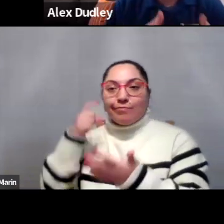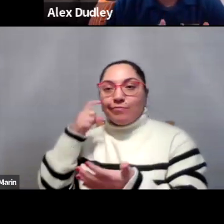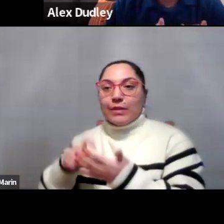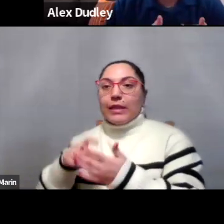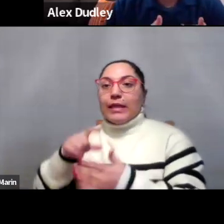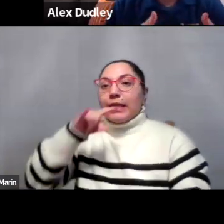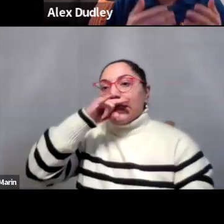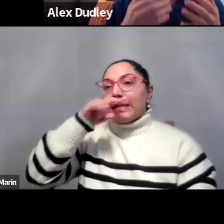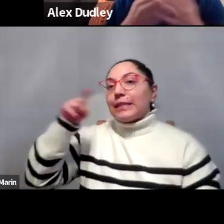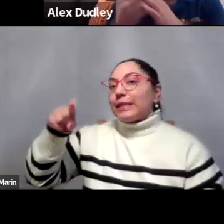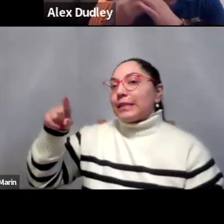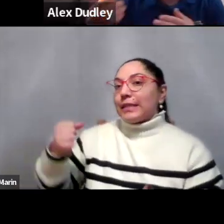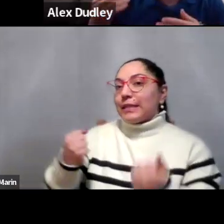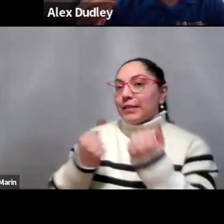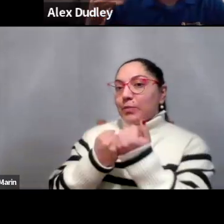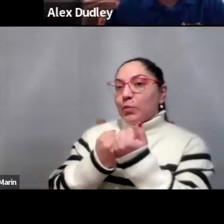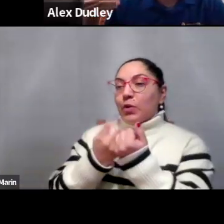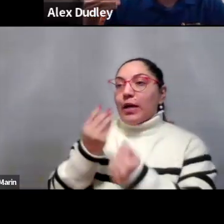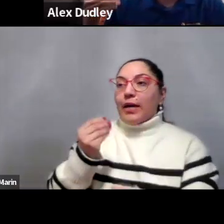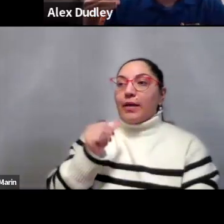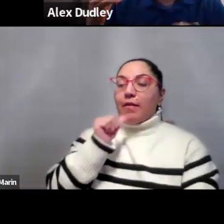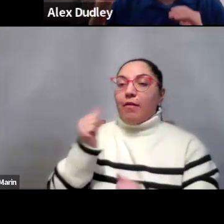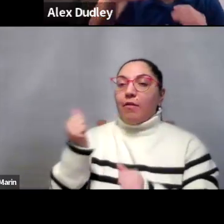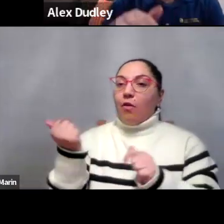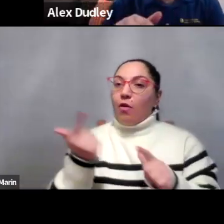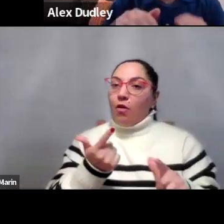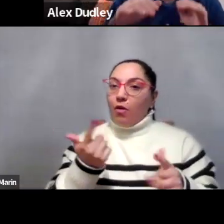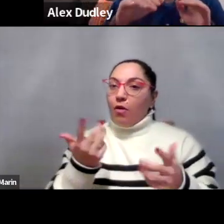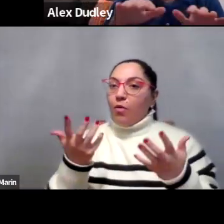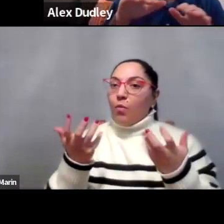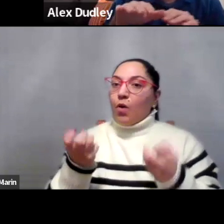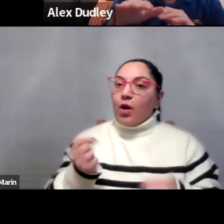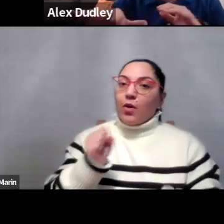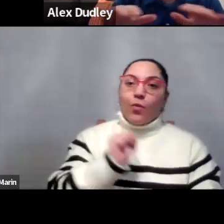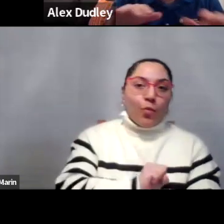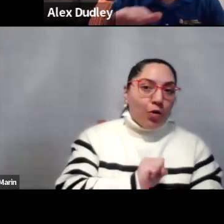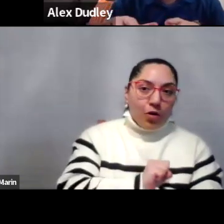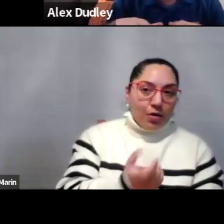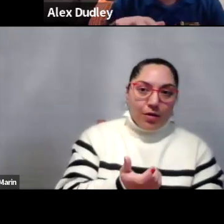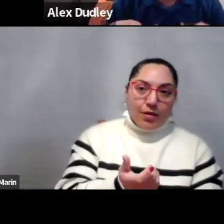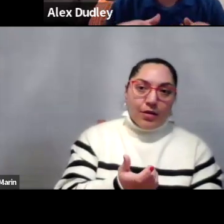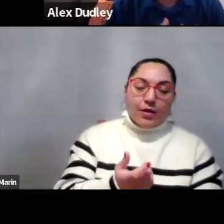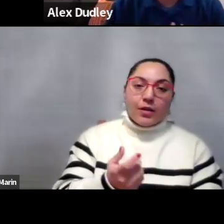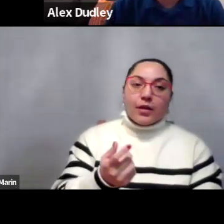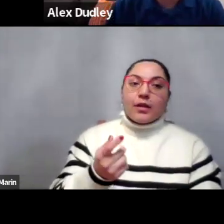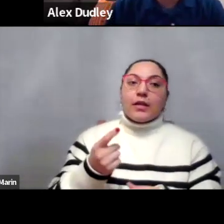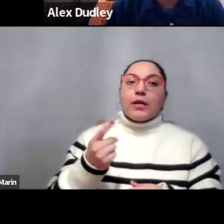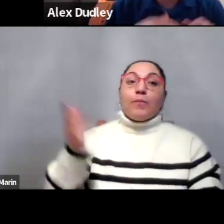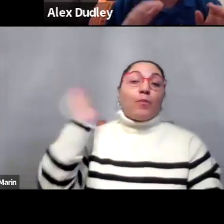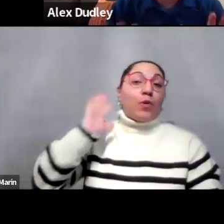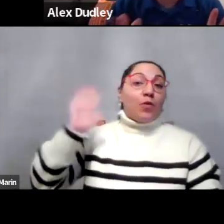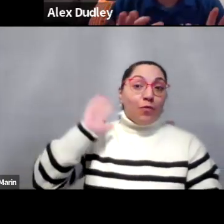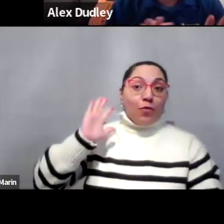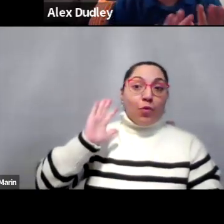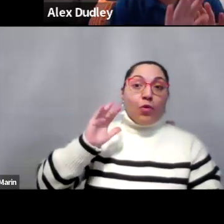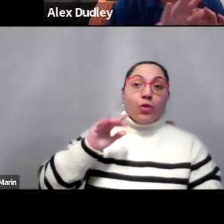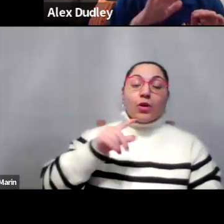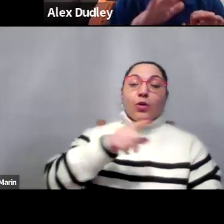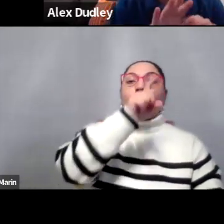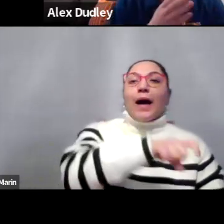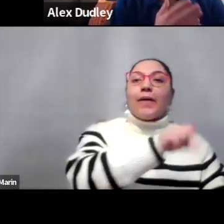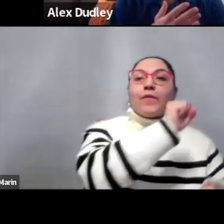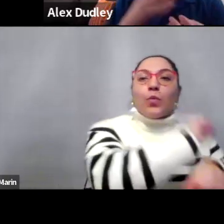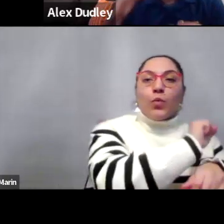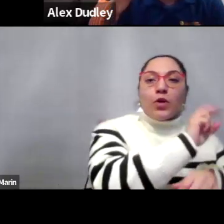kids need support and not all of them want to work. And previously, the only way into these transition age youth services was through that